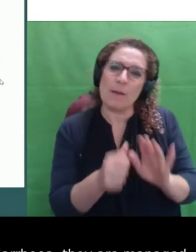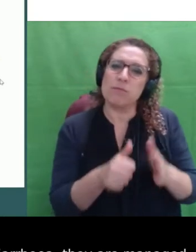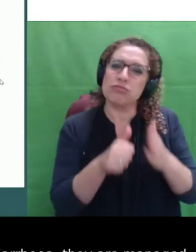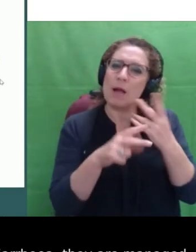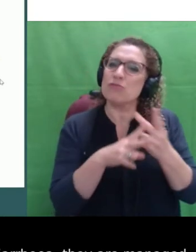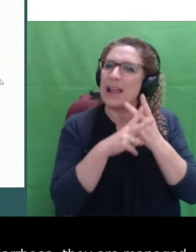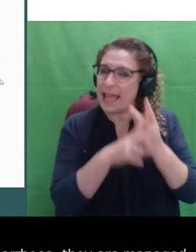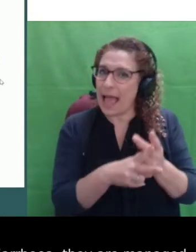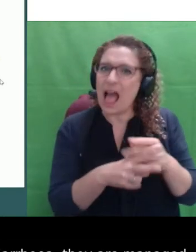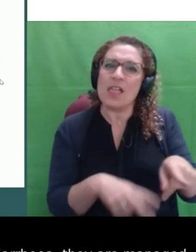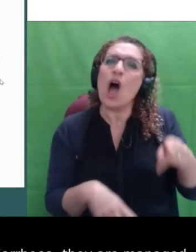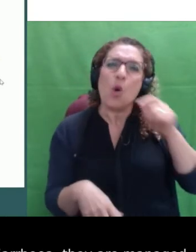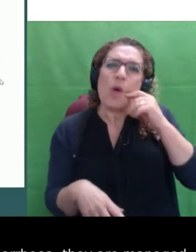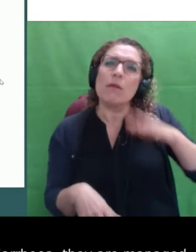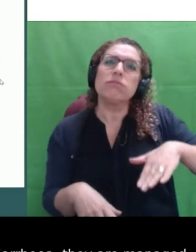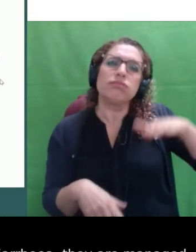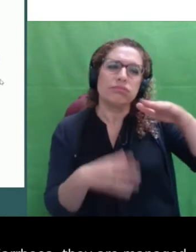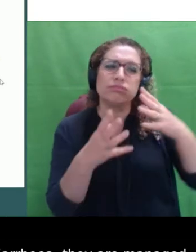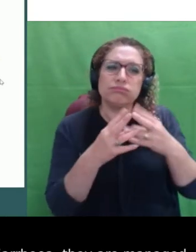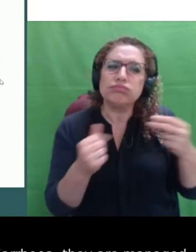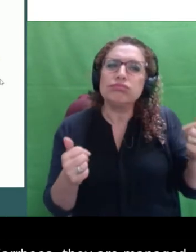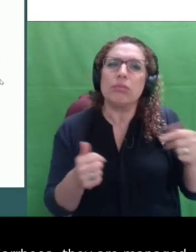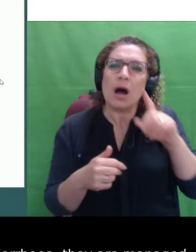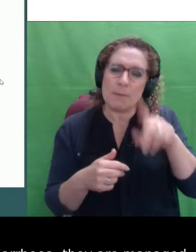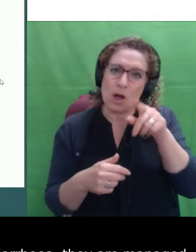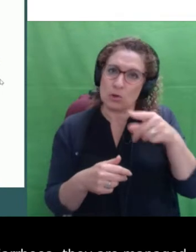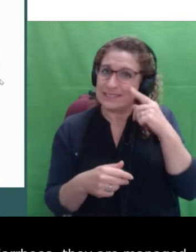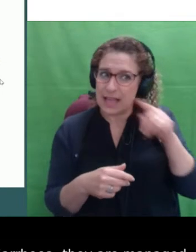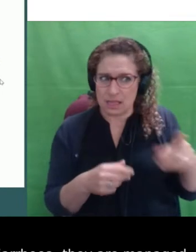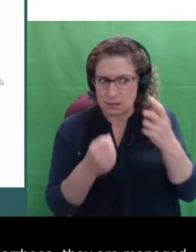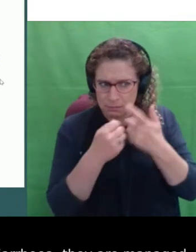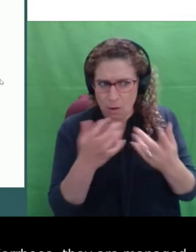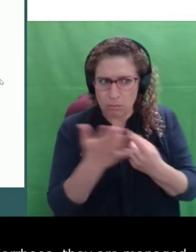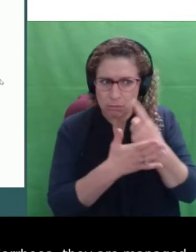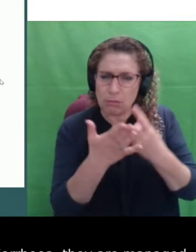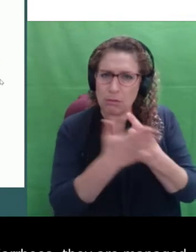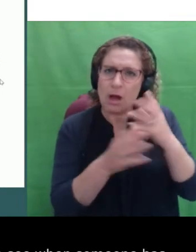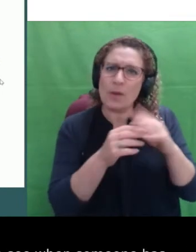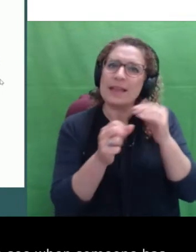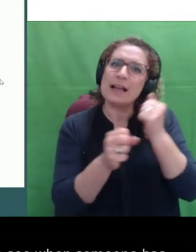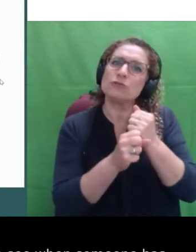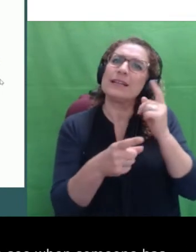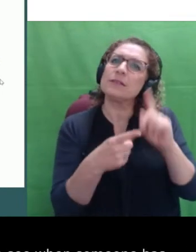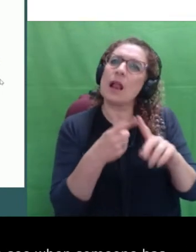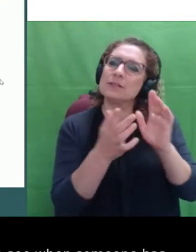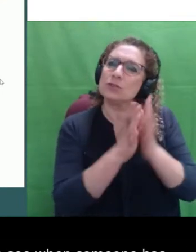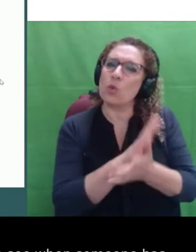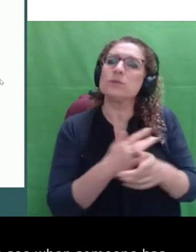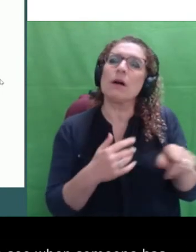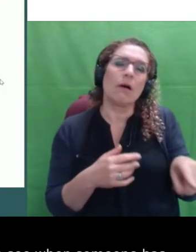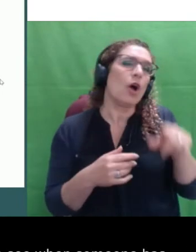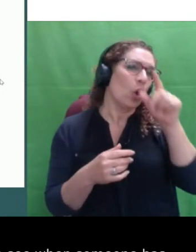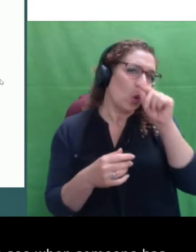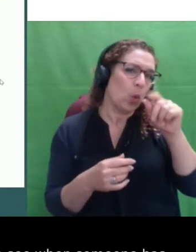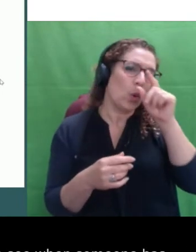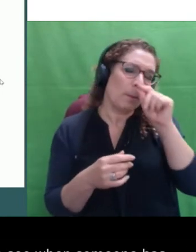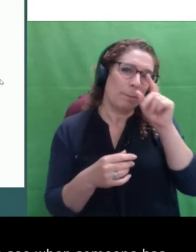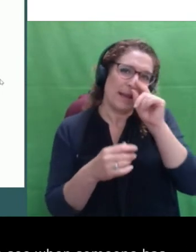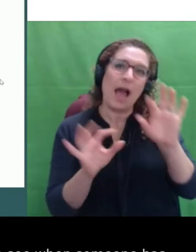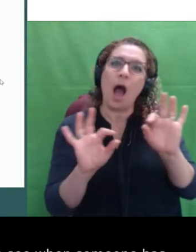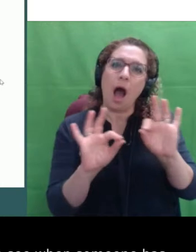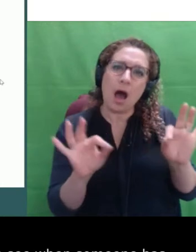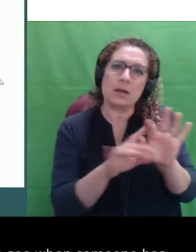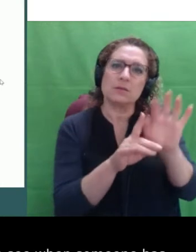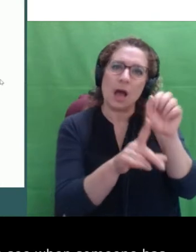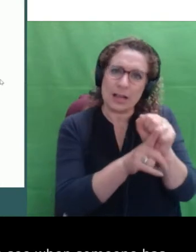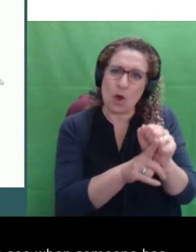you can see when someone's got multiple issues of functional gastrointestinal disorder then often that could actually be undiagnosed allergy